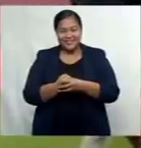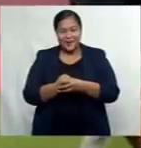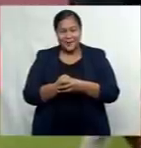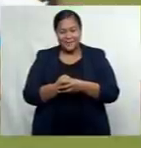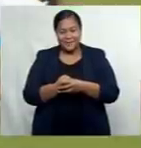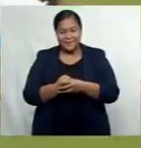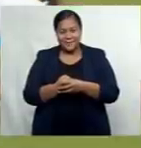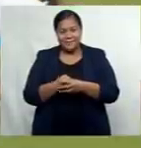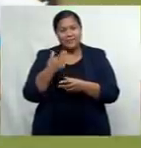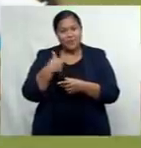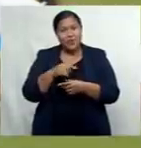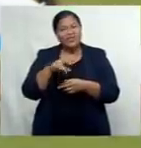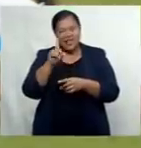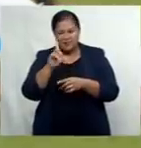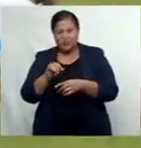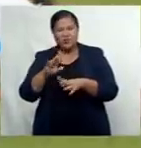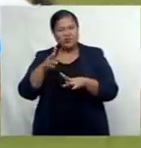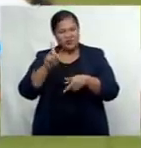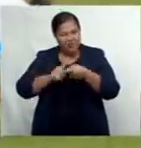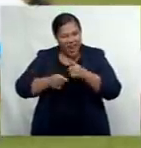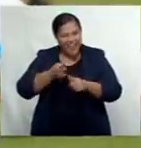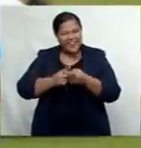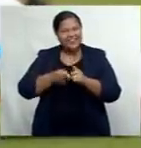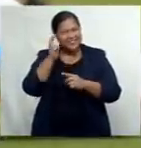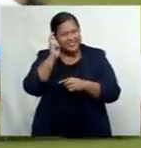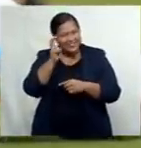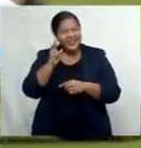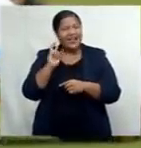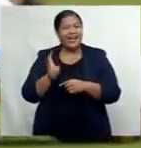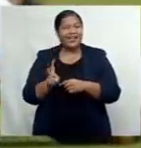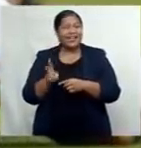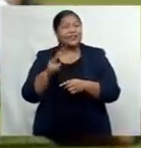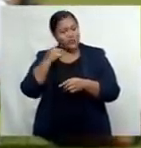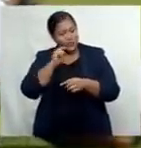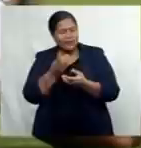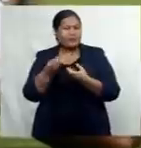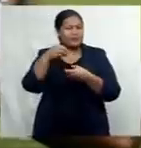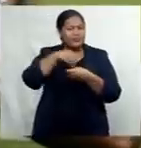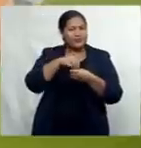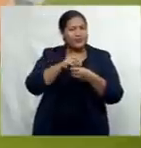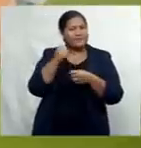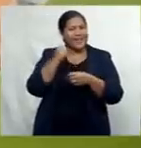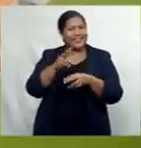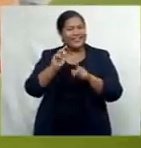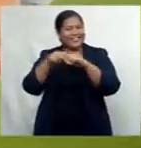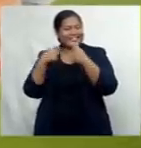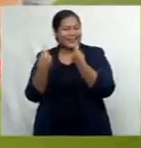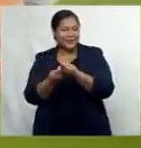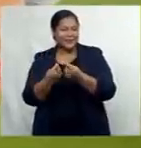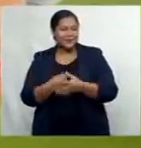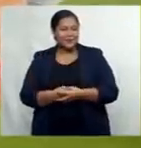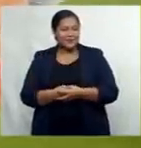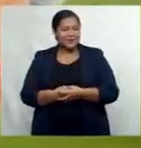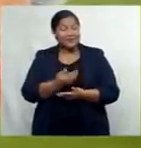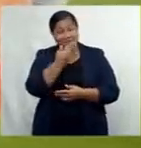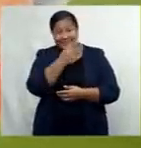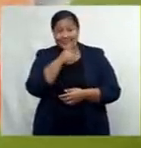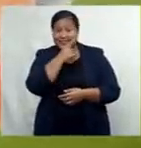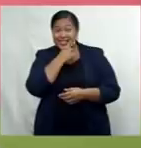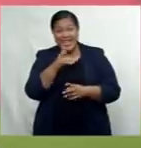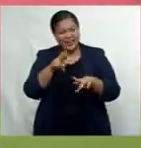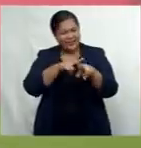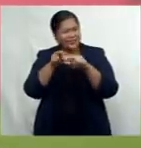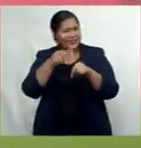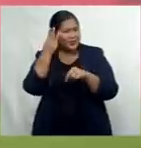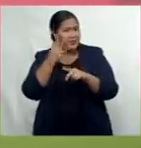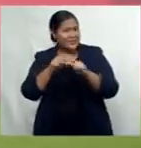know, I have to rehab very nicely, you know, for me to fit back into the team. DAVEUA and the Fijiana Sevens team